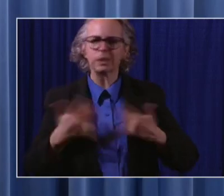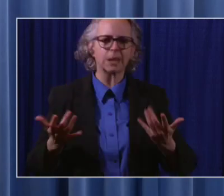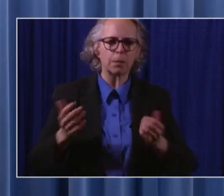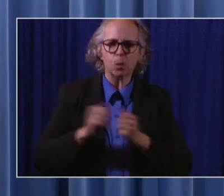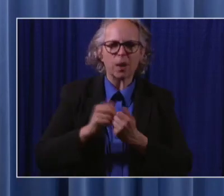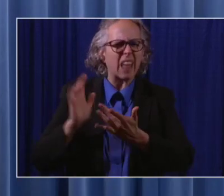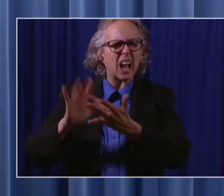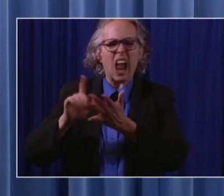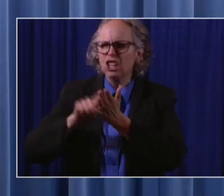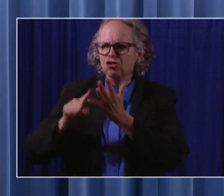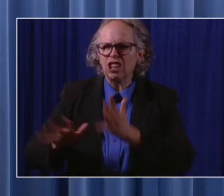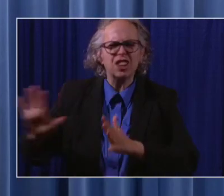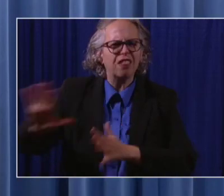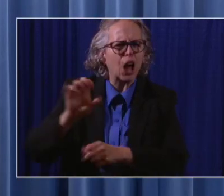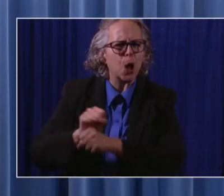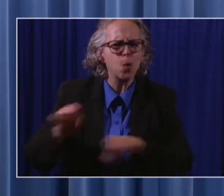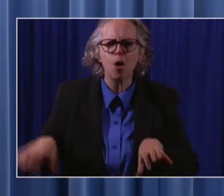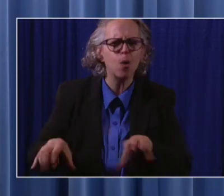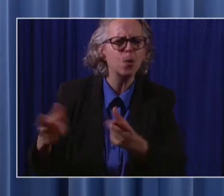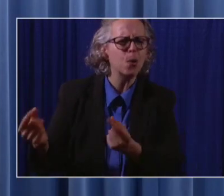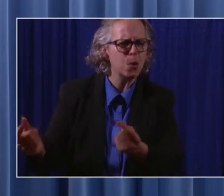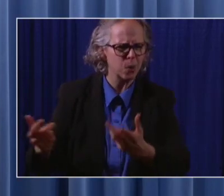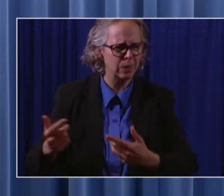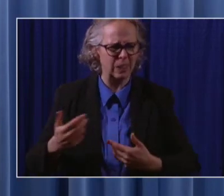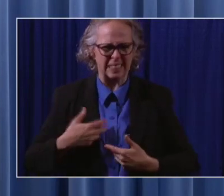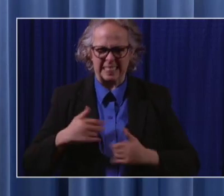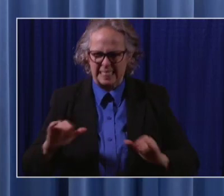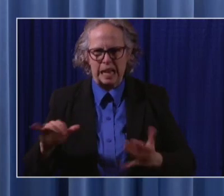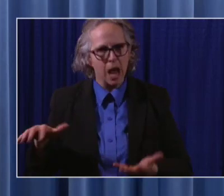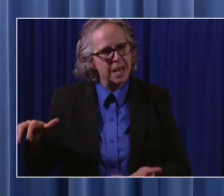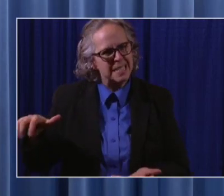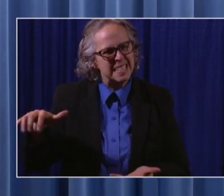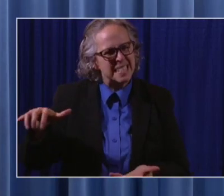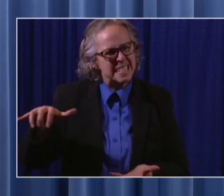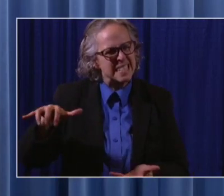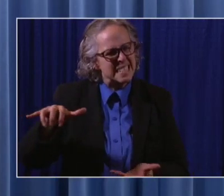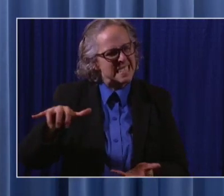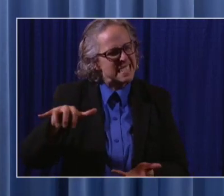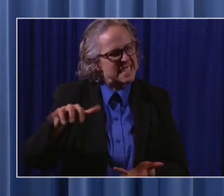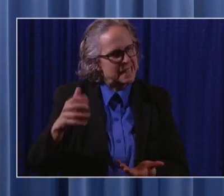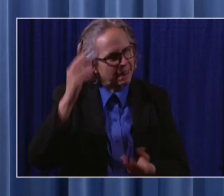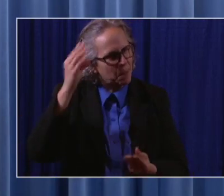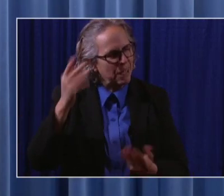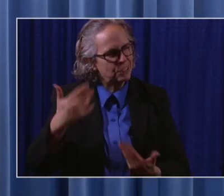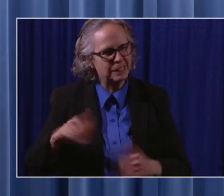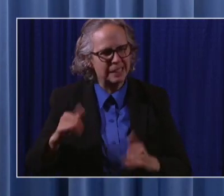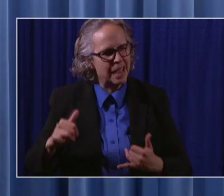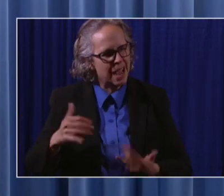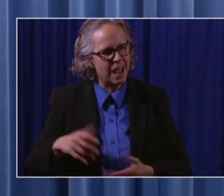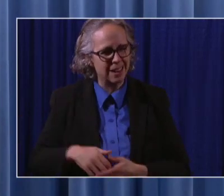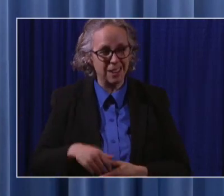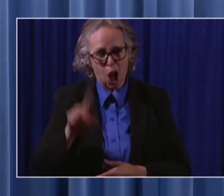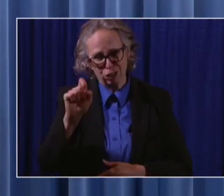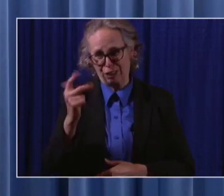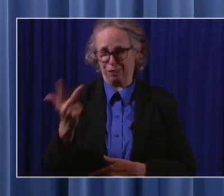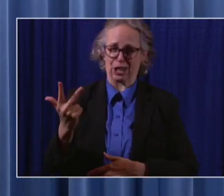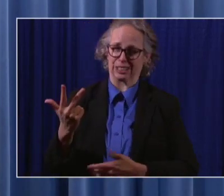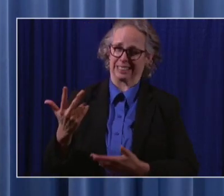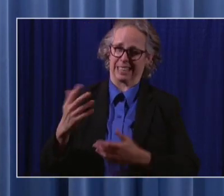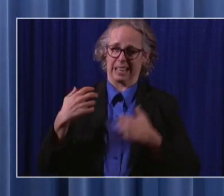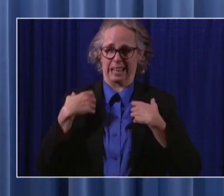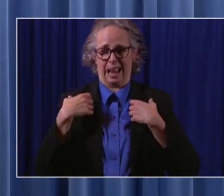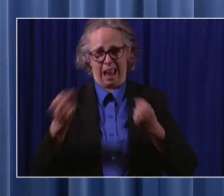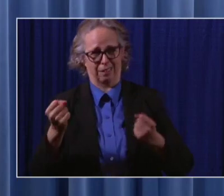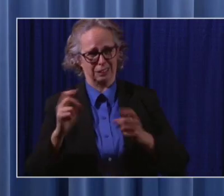we got to dig, we got to dig, we got to dig, and we got to get this data better coming in. It's coming in from 113 health departments. They're the ones who are doing